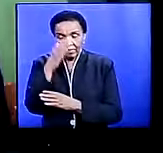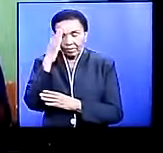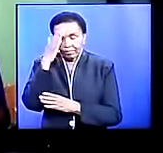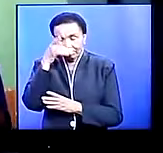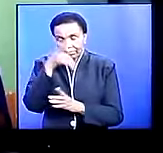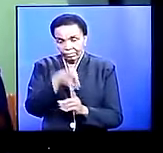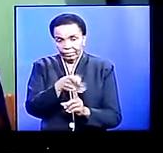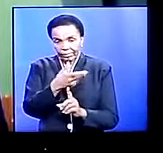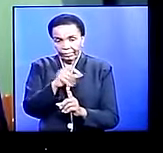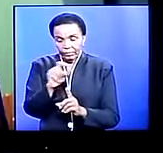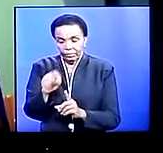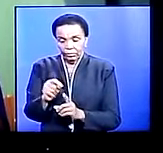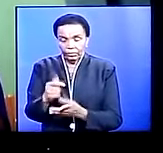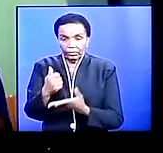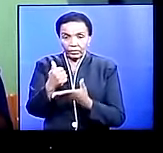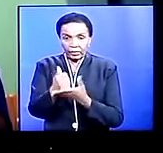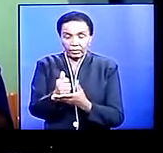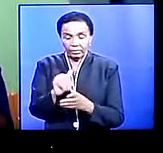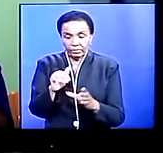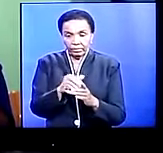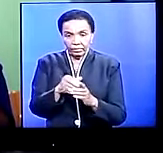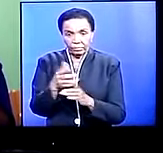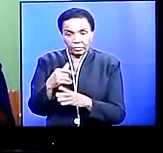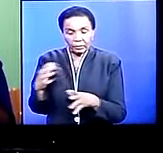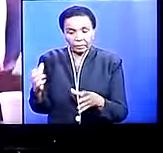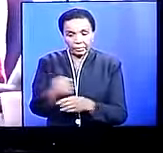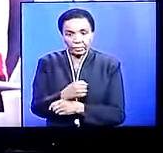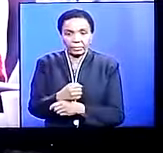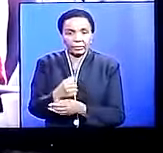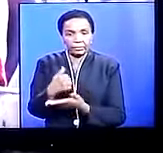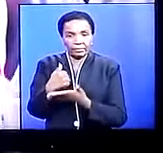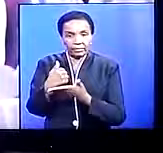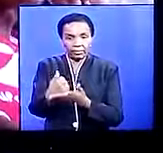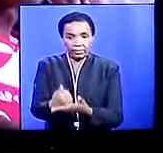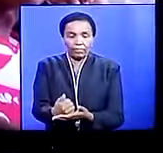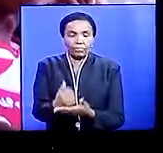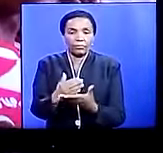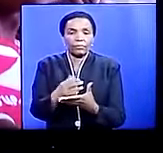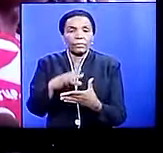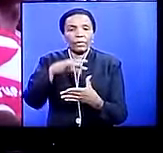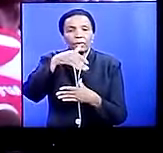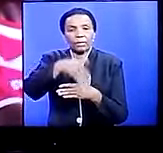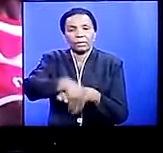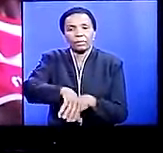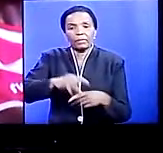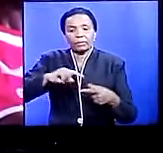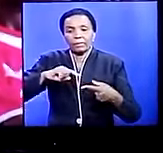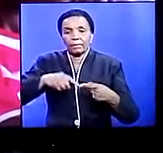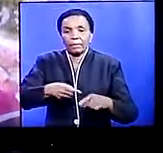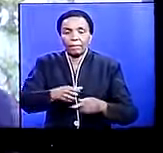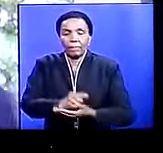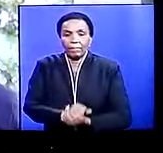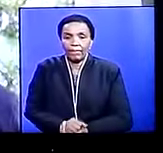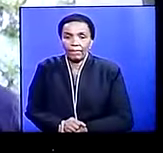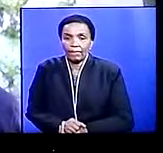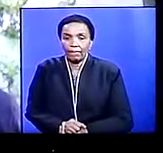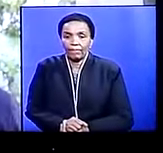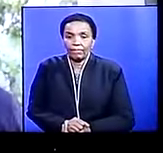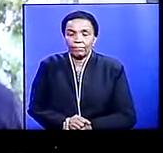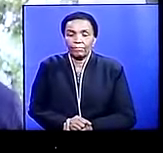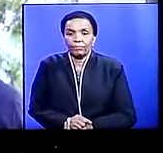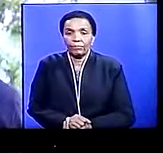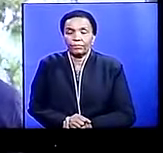stating the need to ensure that athletes receive proper medical attention, especially after injuries. The key issues that